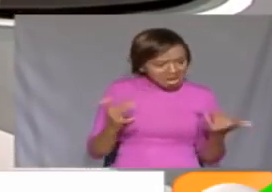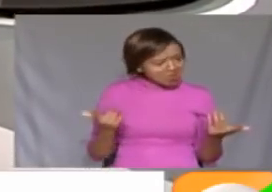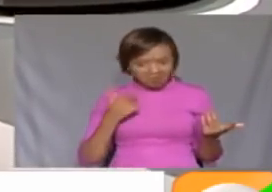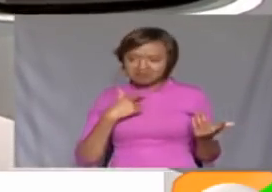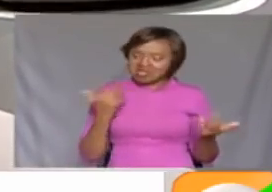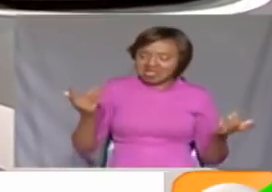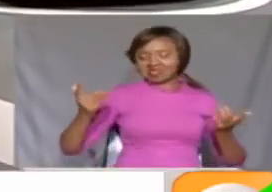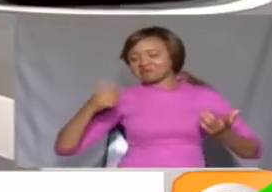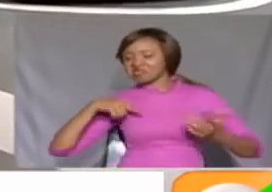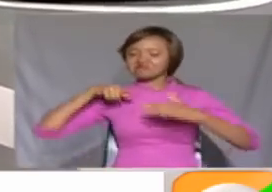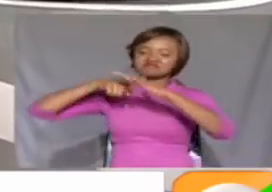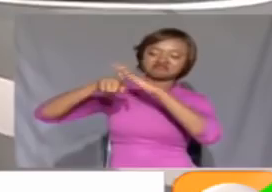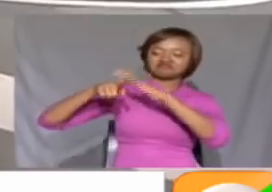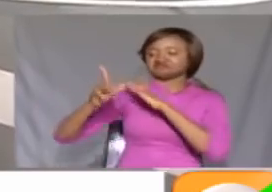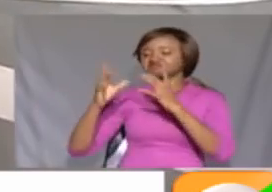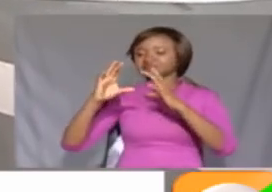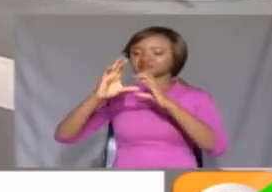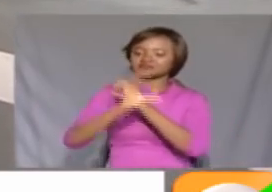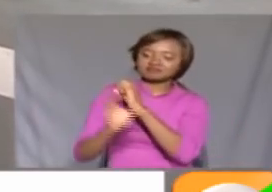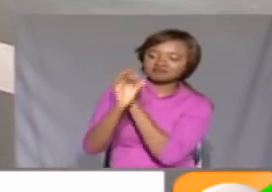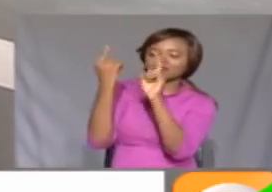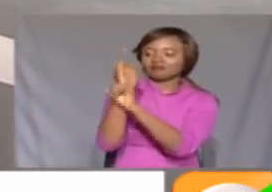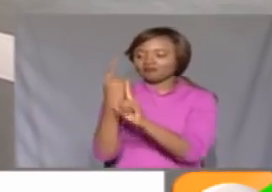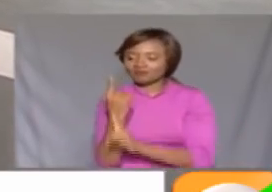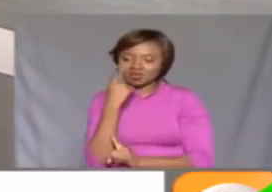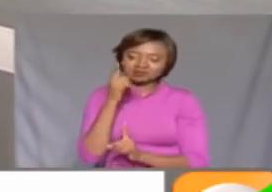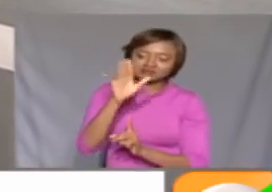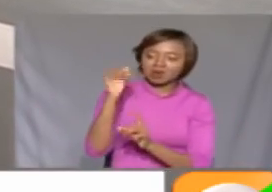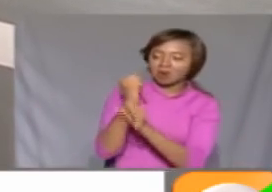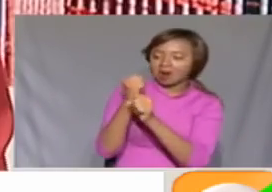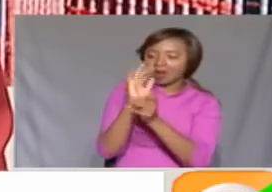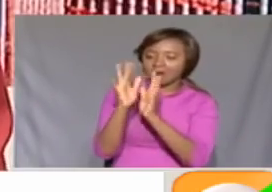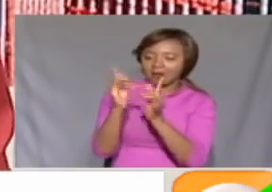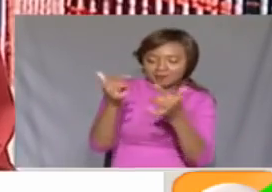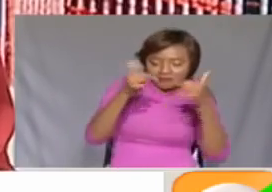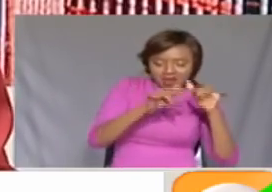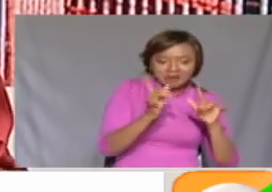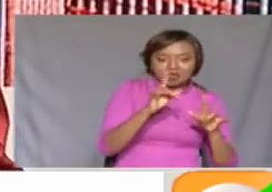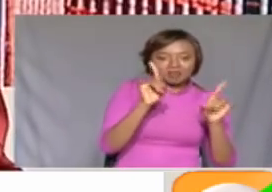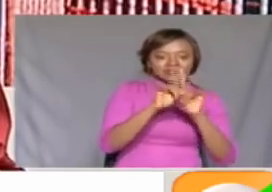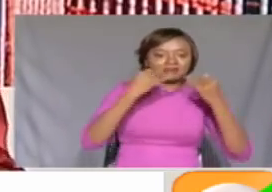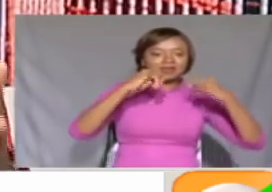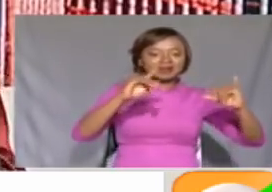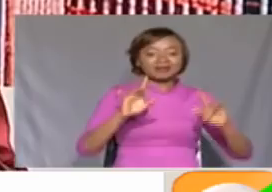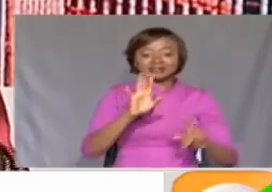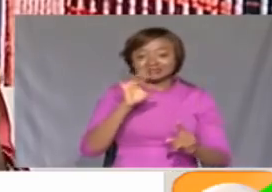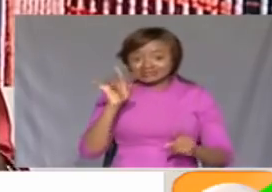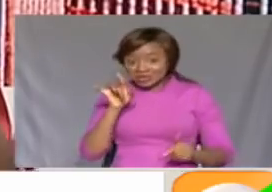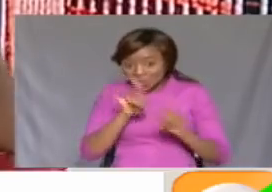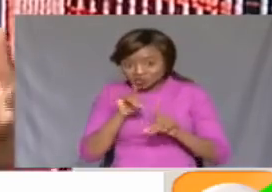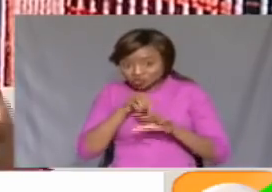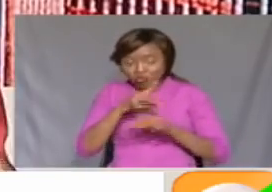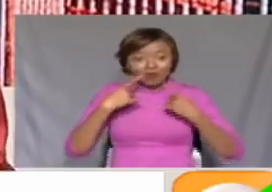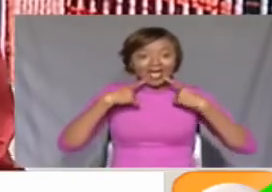how major cities like Nairobi work and all of that. And he actually told the residents of Nairobi that he went into